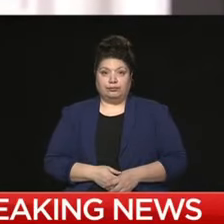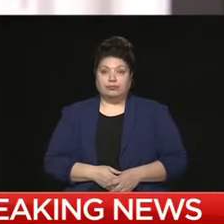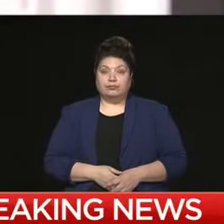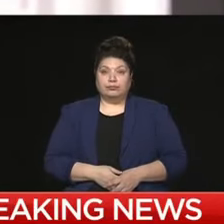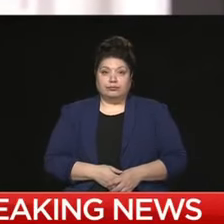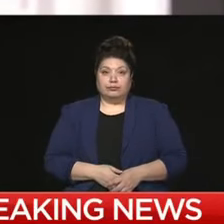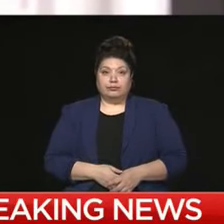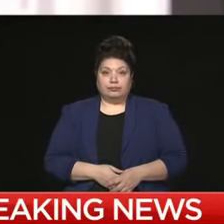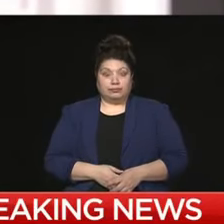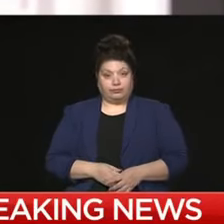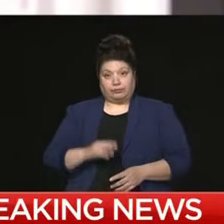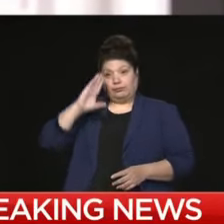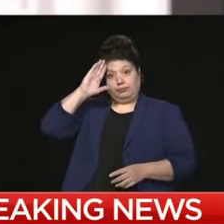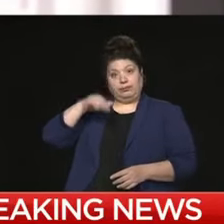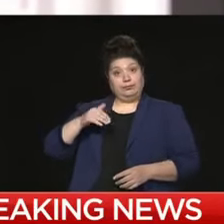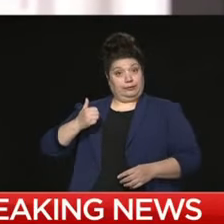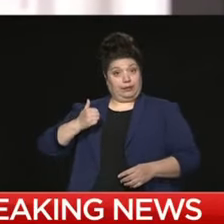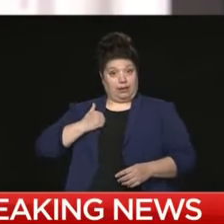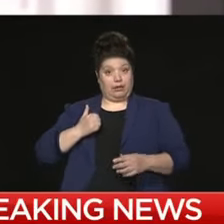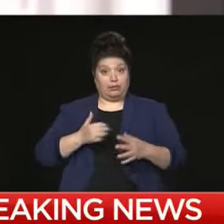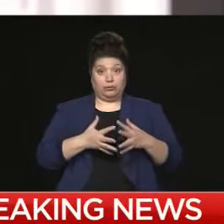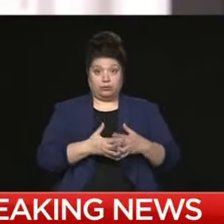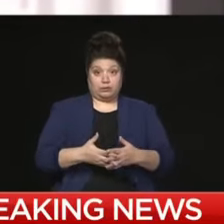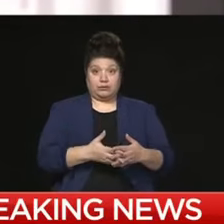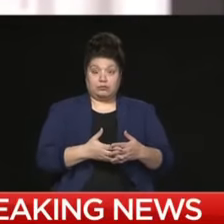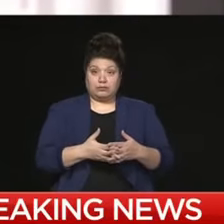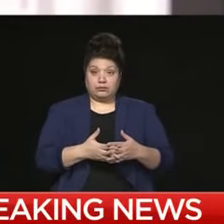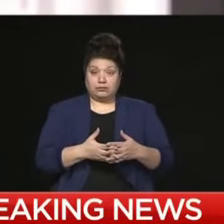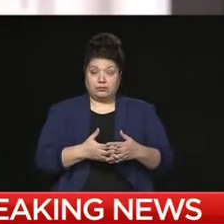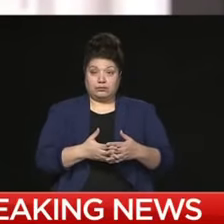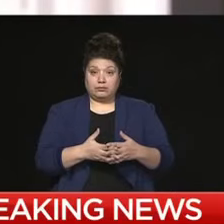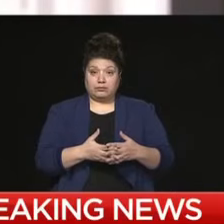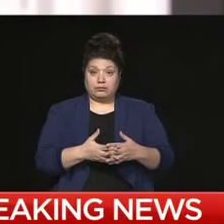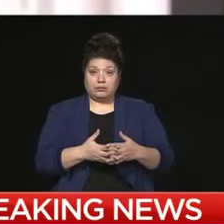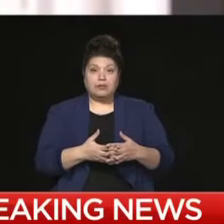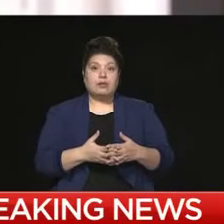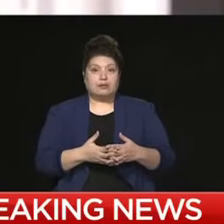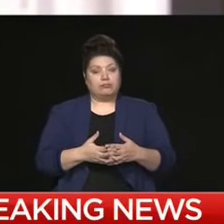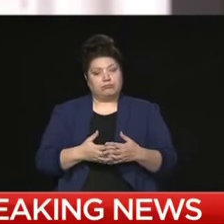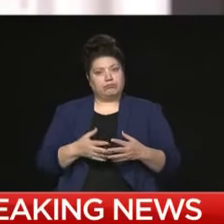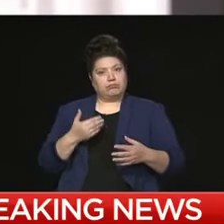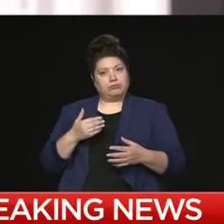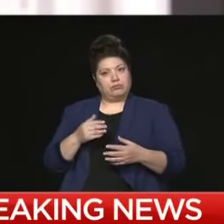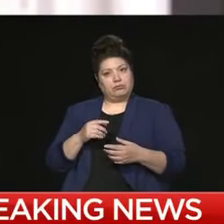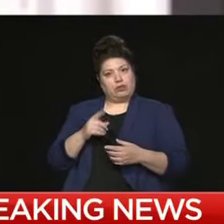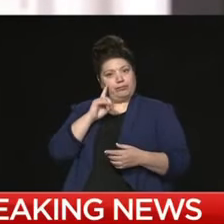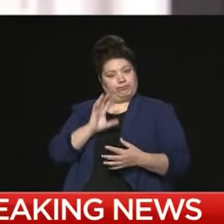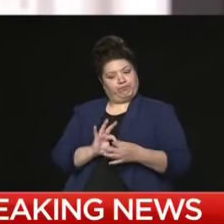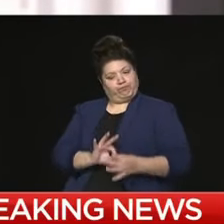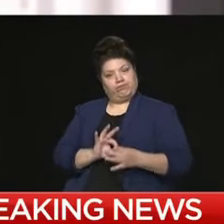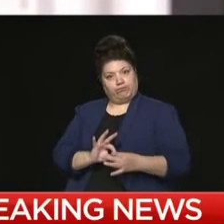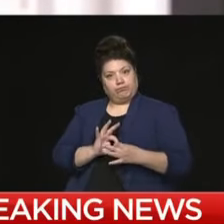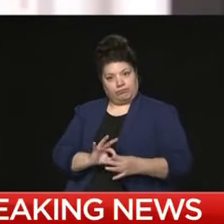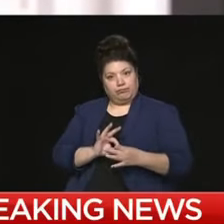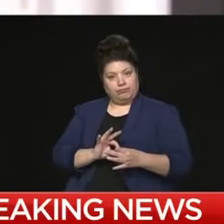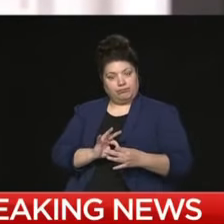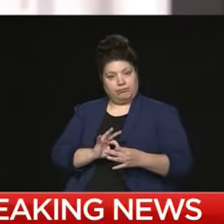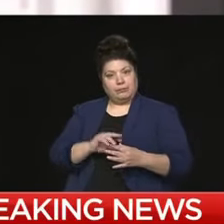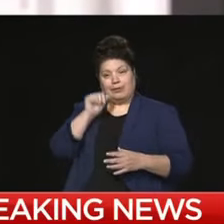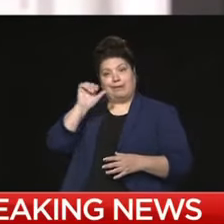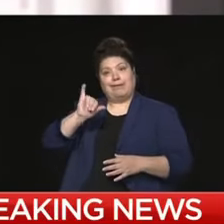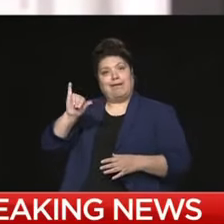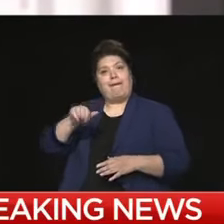we recognize that Canada and the United States have a very special friendship that is not like any other country